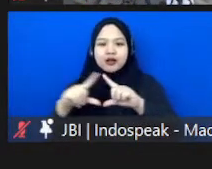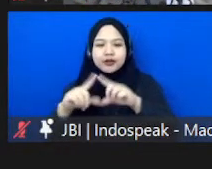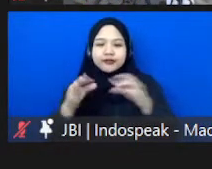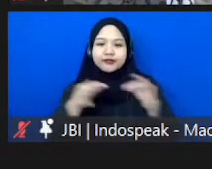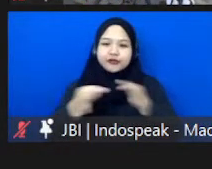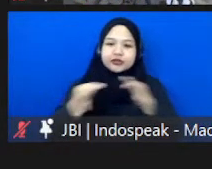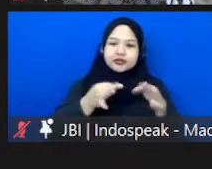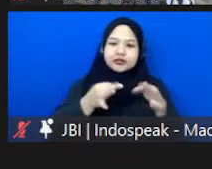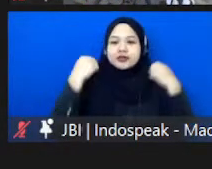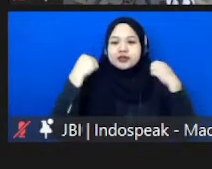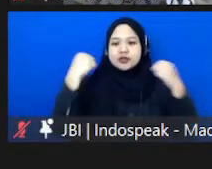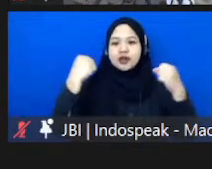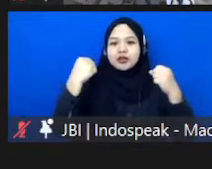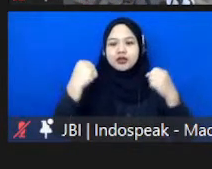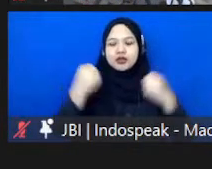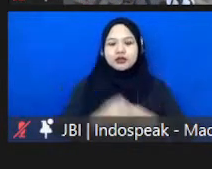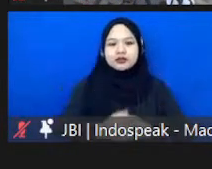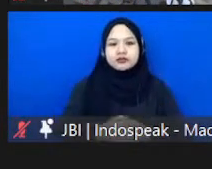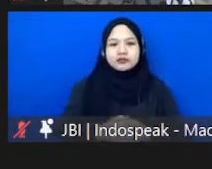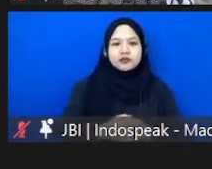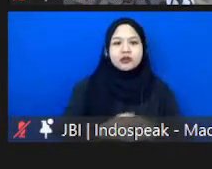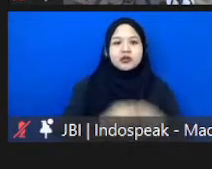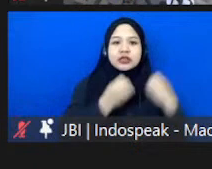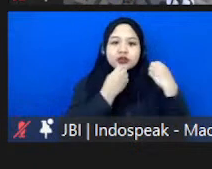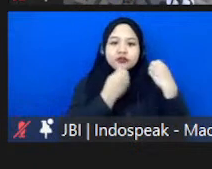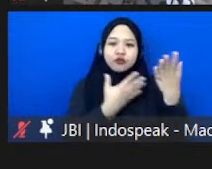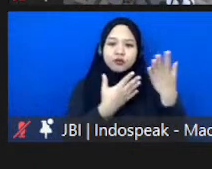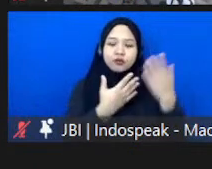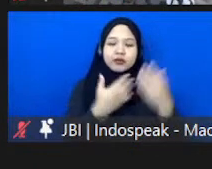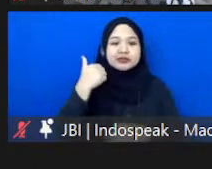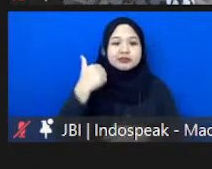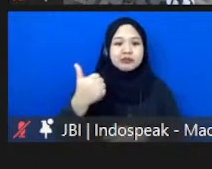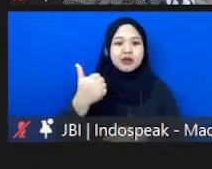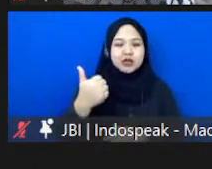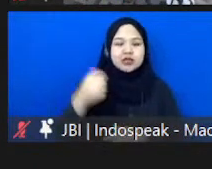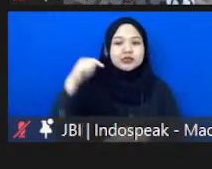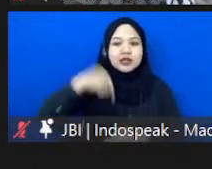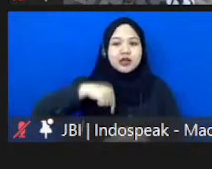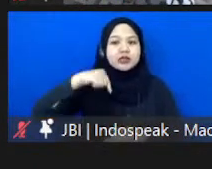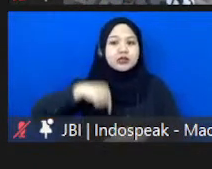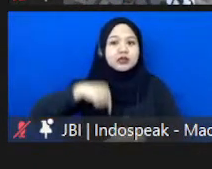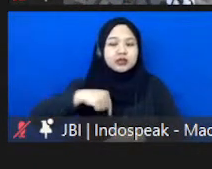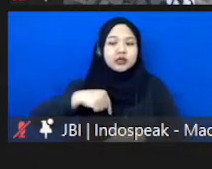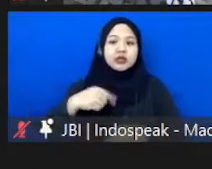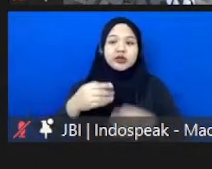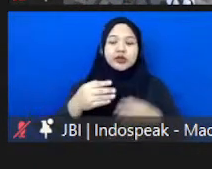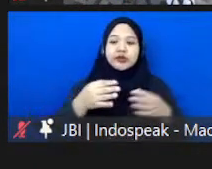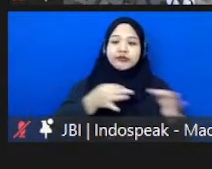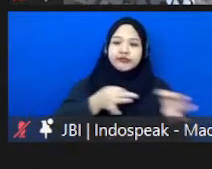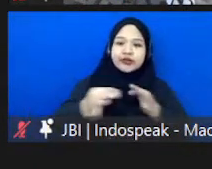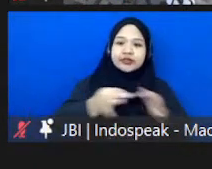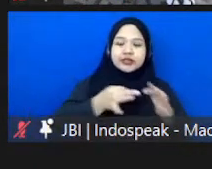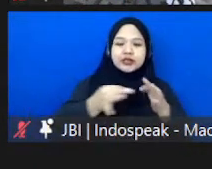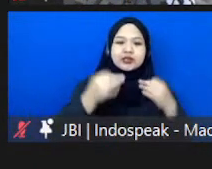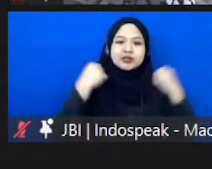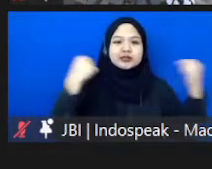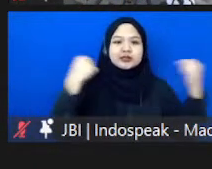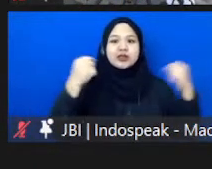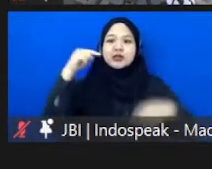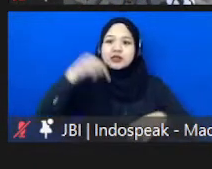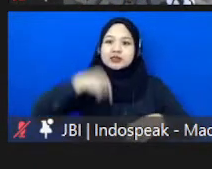facility. Again, the good news, the use of the health facility is increasing, but also